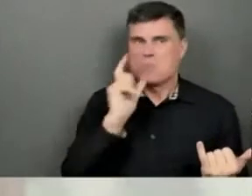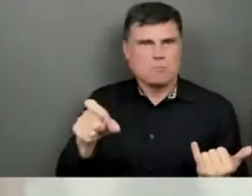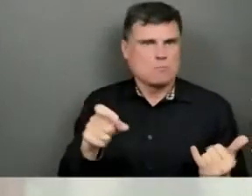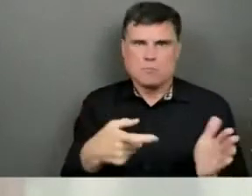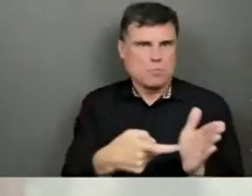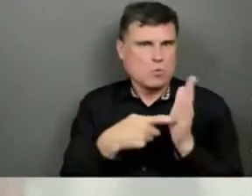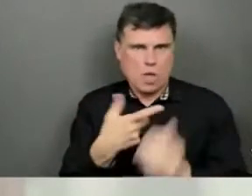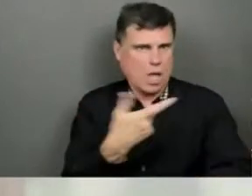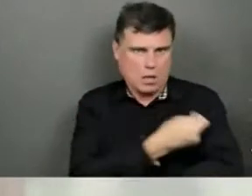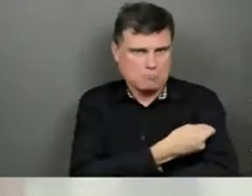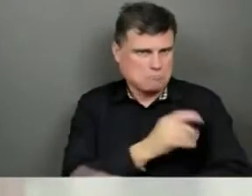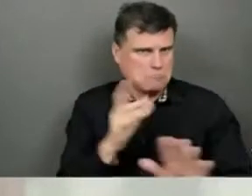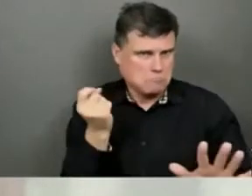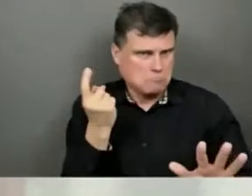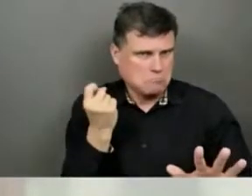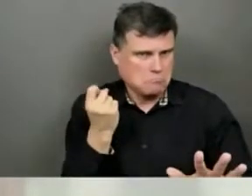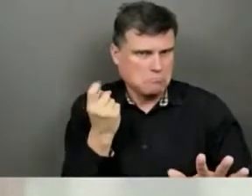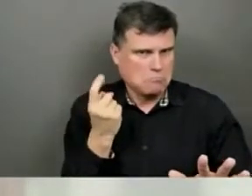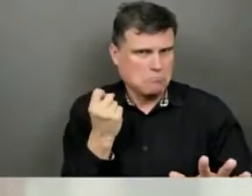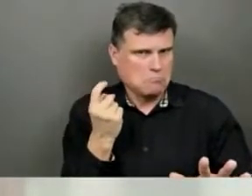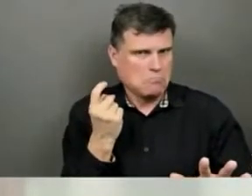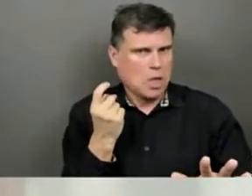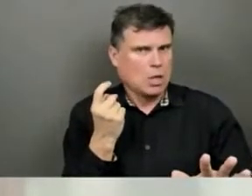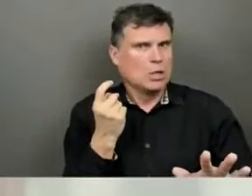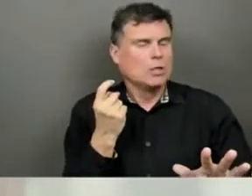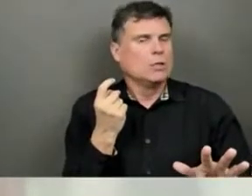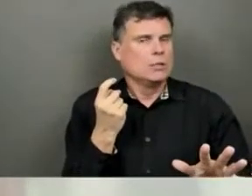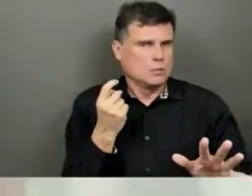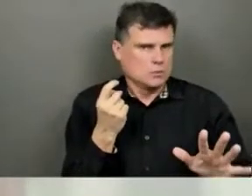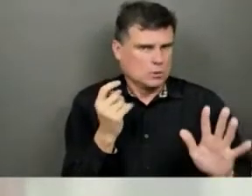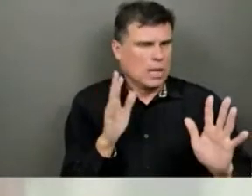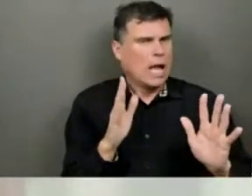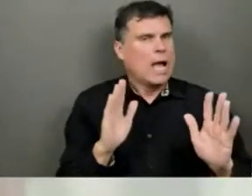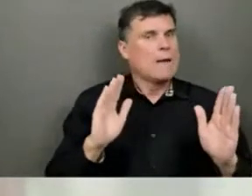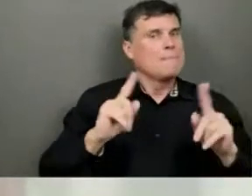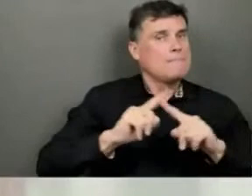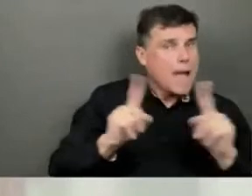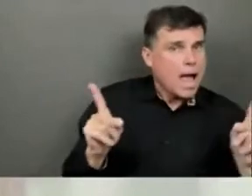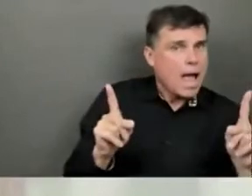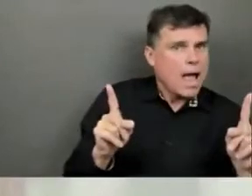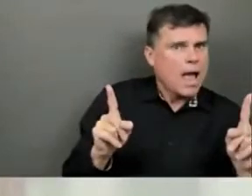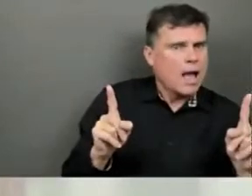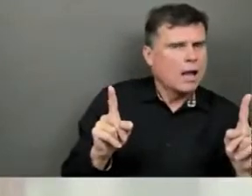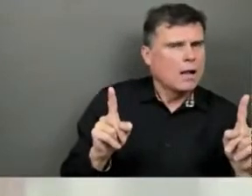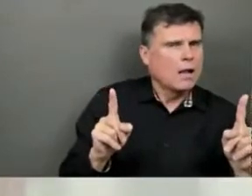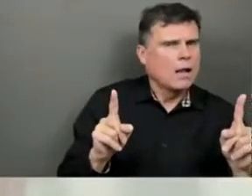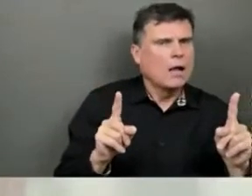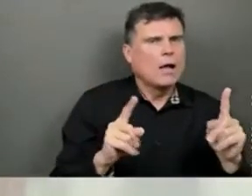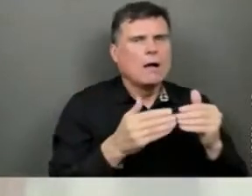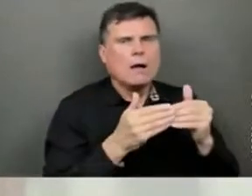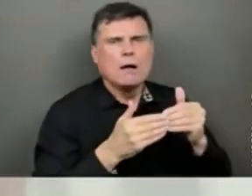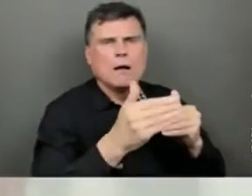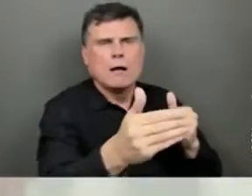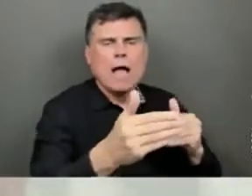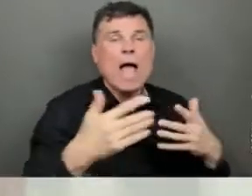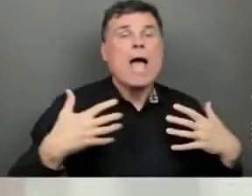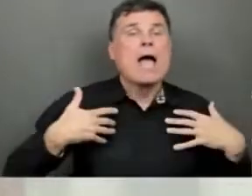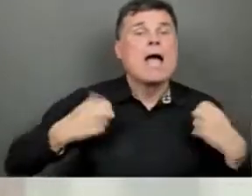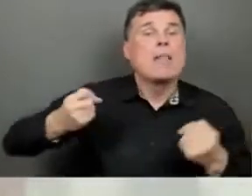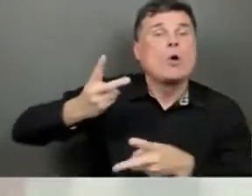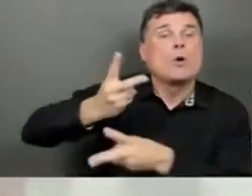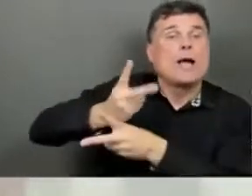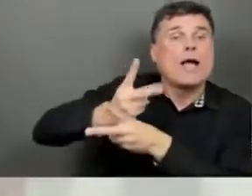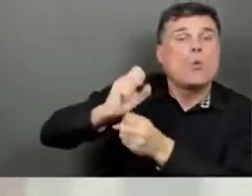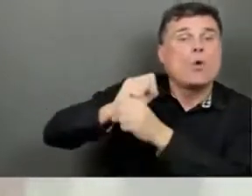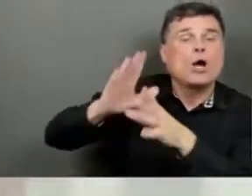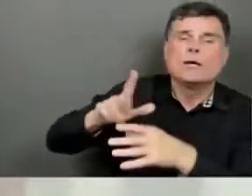one of the remaining mandates and not the ongoing vaccine mandate in the healthcare system? Sure. Okay, let me talk